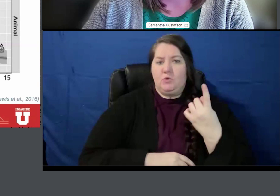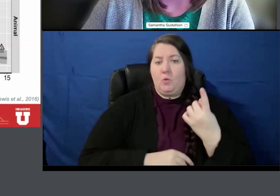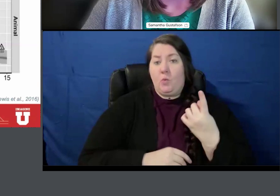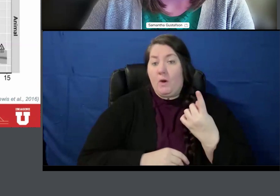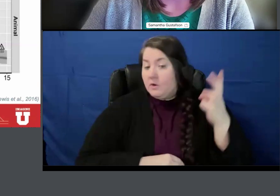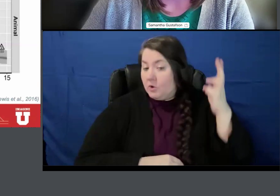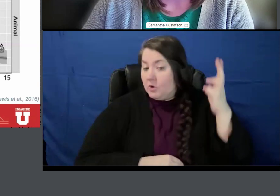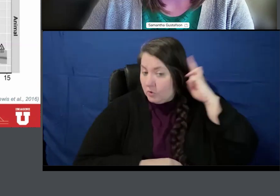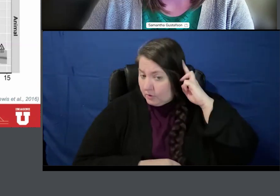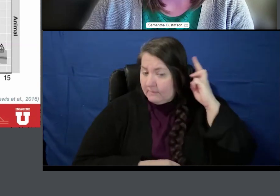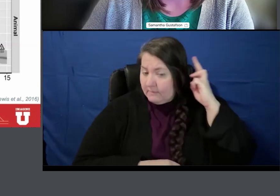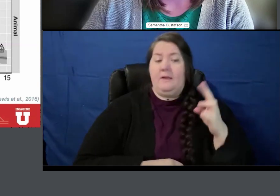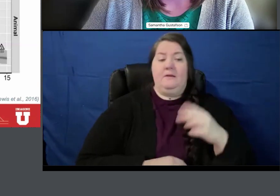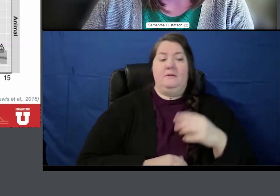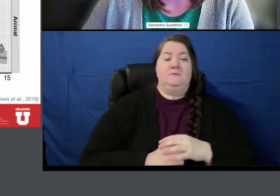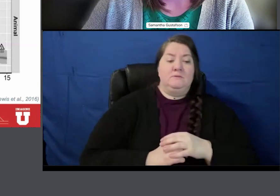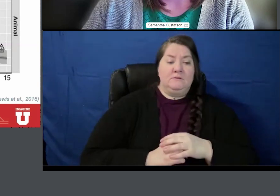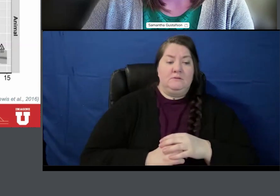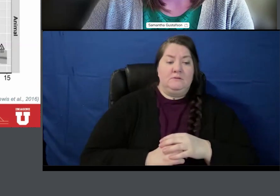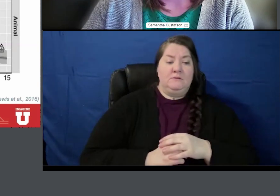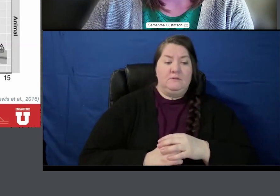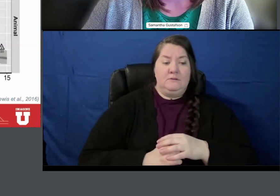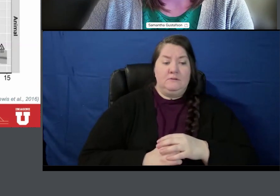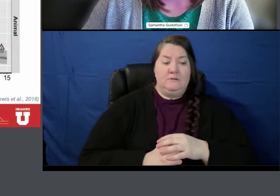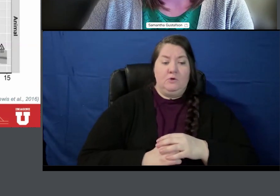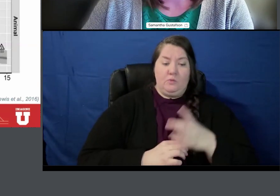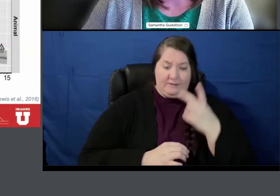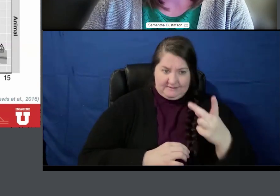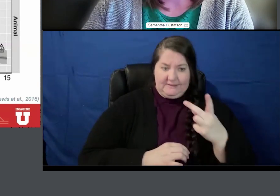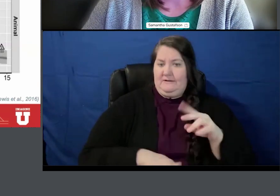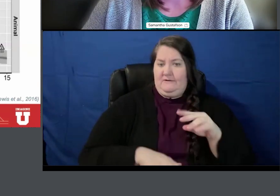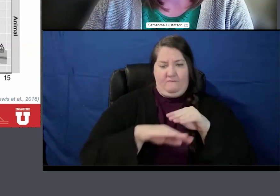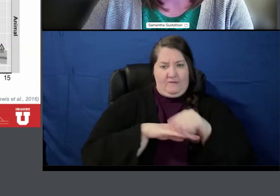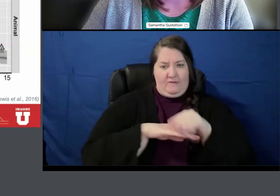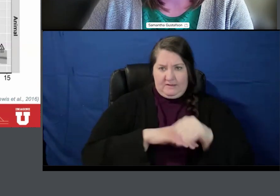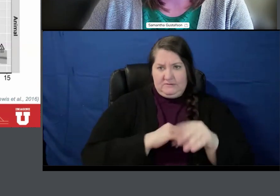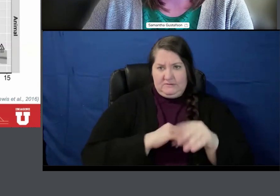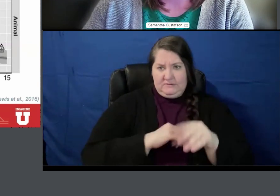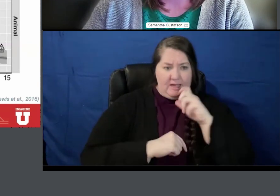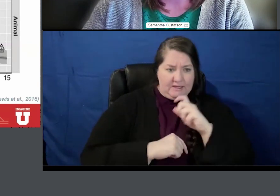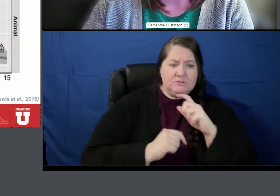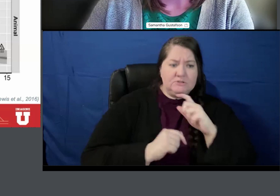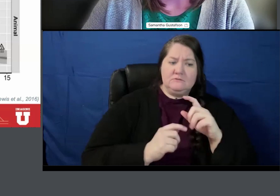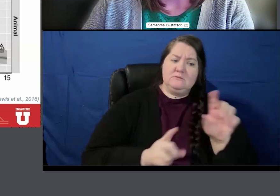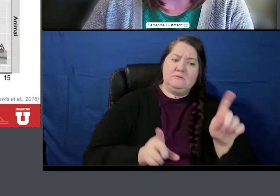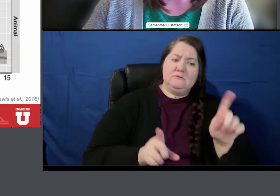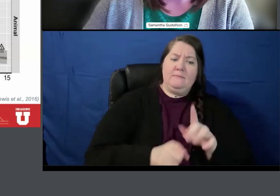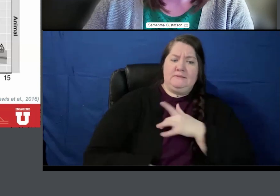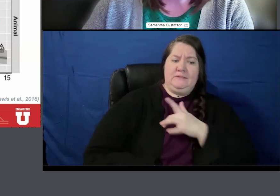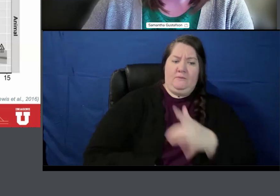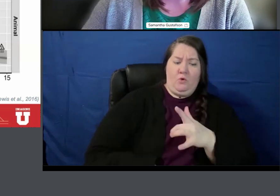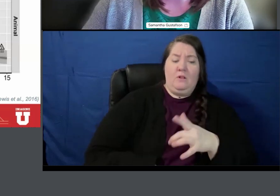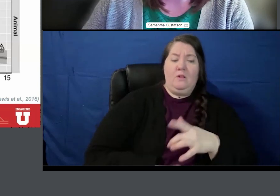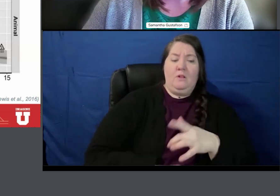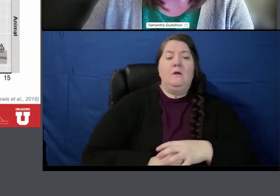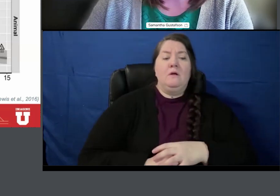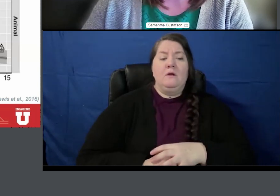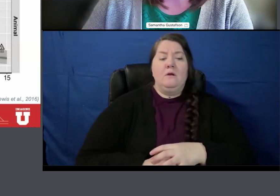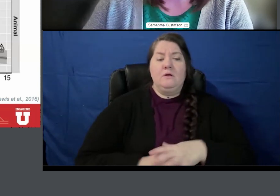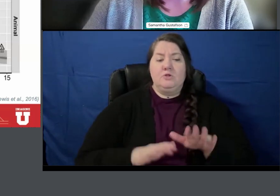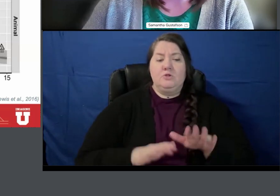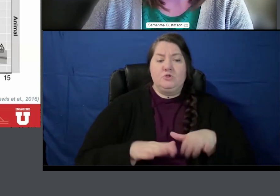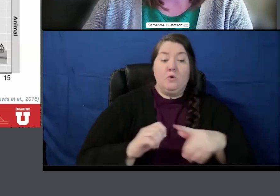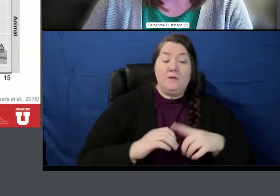implant. And we see this effect of age just like we do with the children who have typical hearing. In noise, things get a little bit